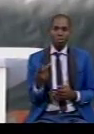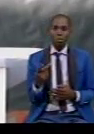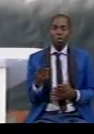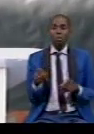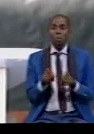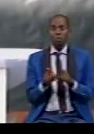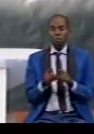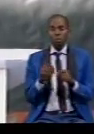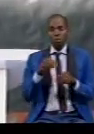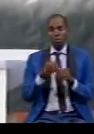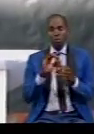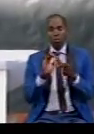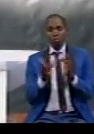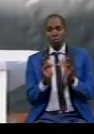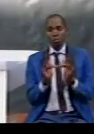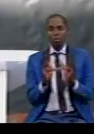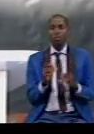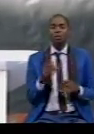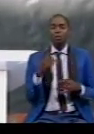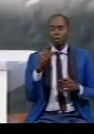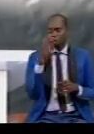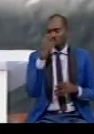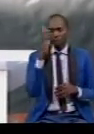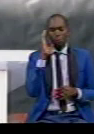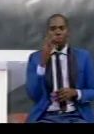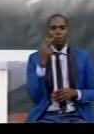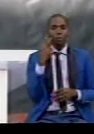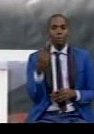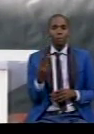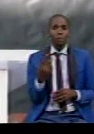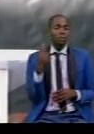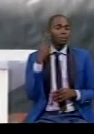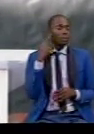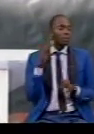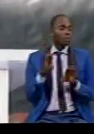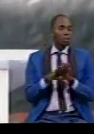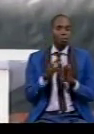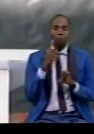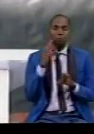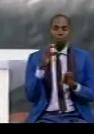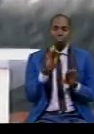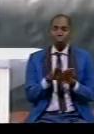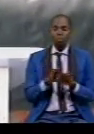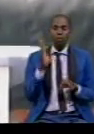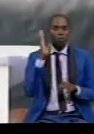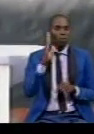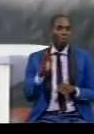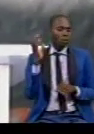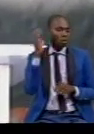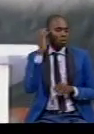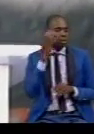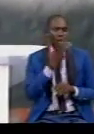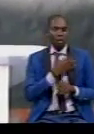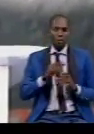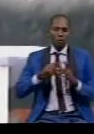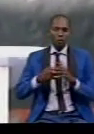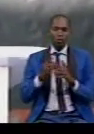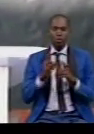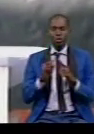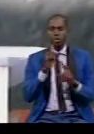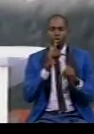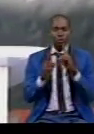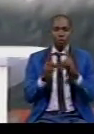on serpents and scorpions and over all the power of the enemy. From now till you